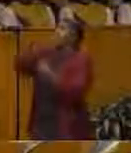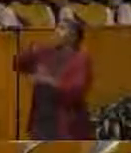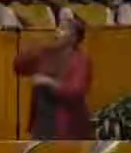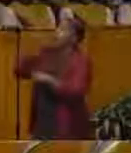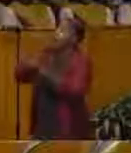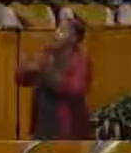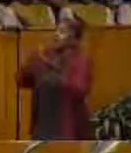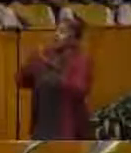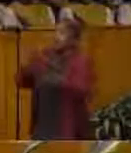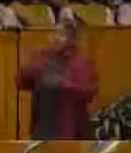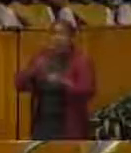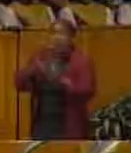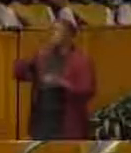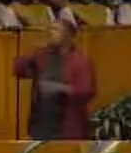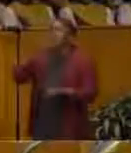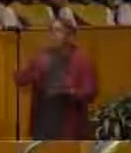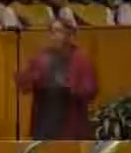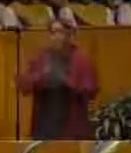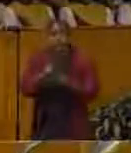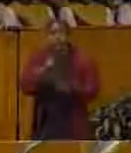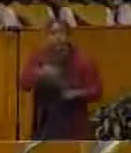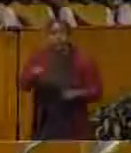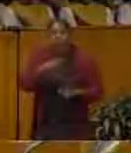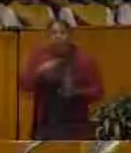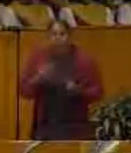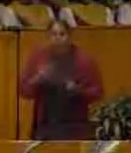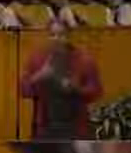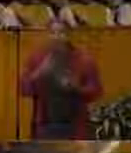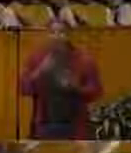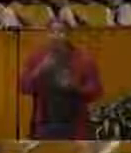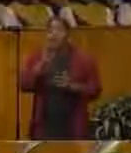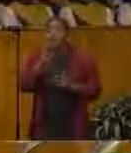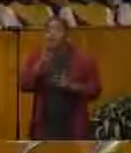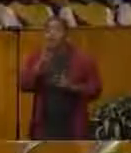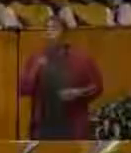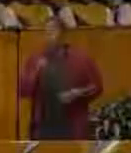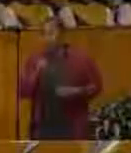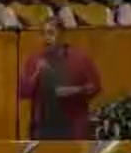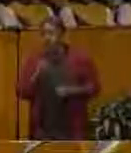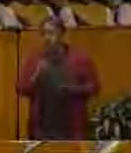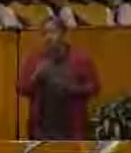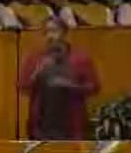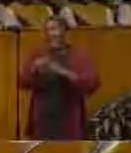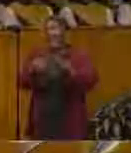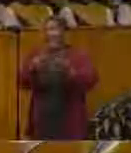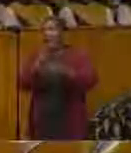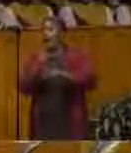for what he does, but you never give, you have a form of godliness.